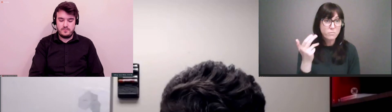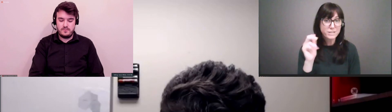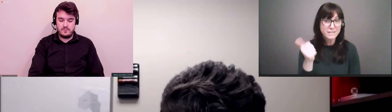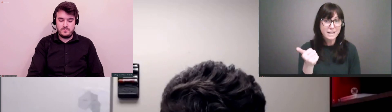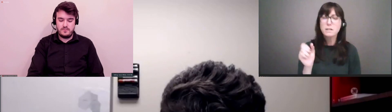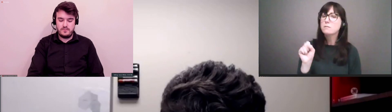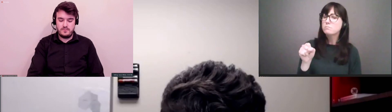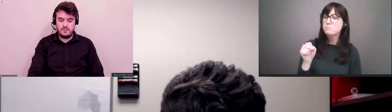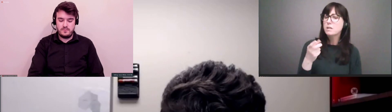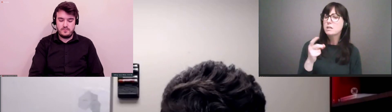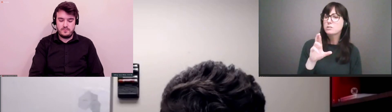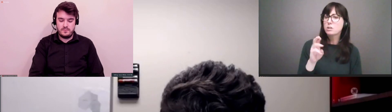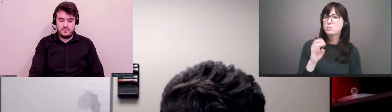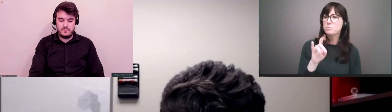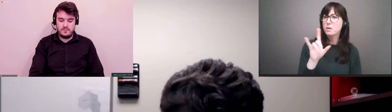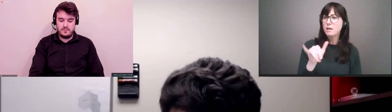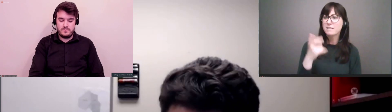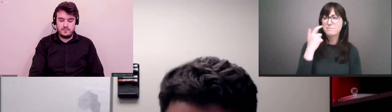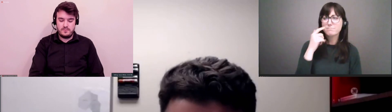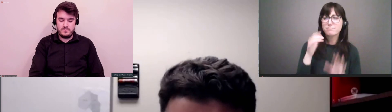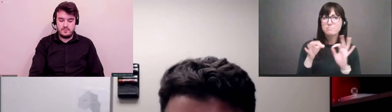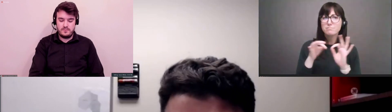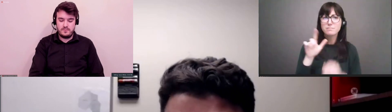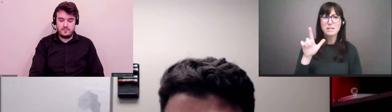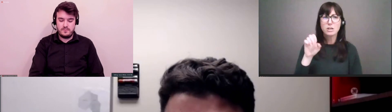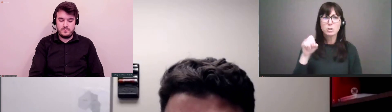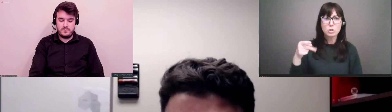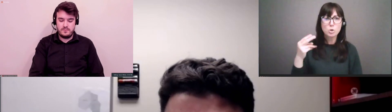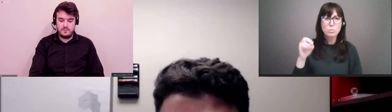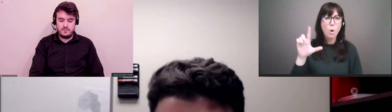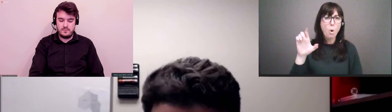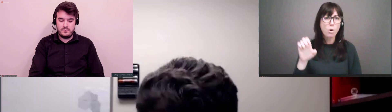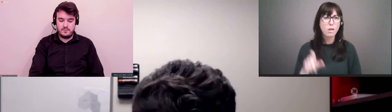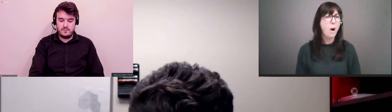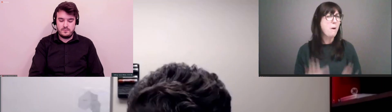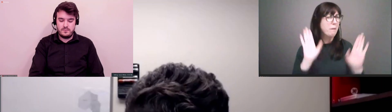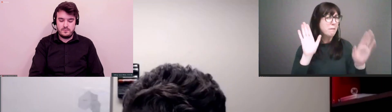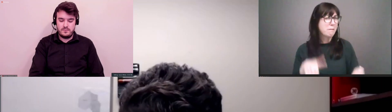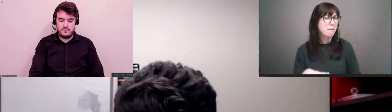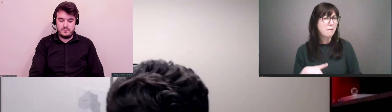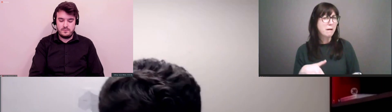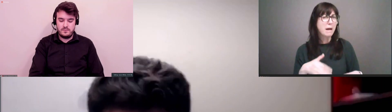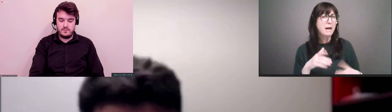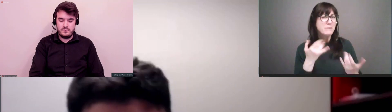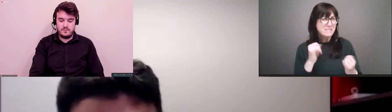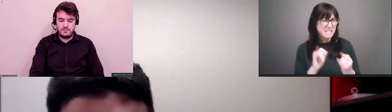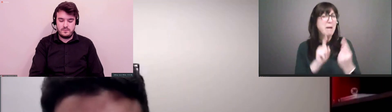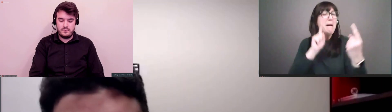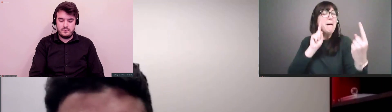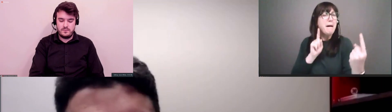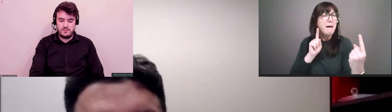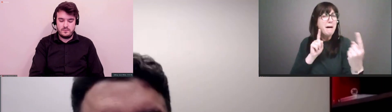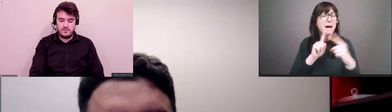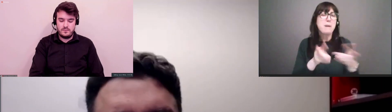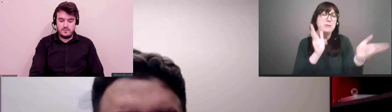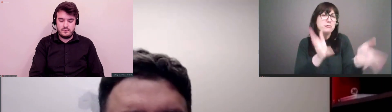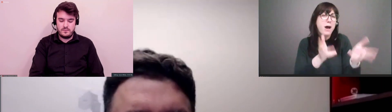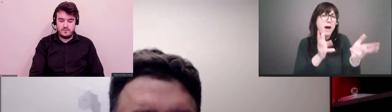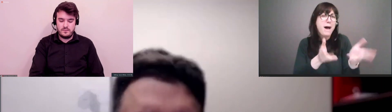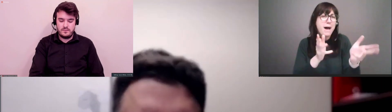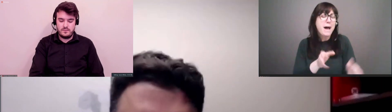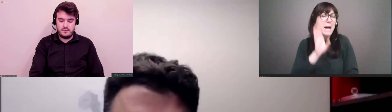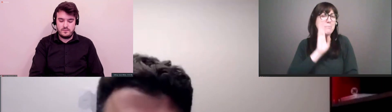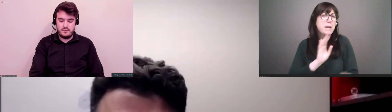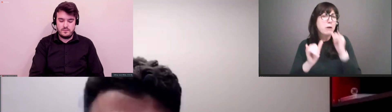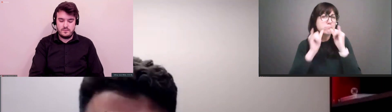Dr. Malakny, you mentioned about loopholes, like, oh, I'm just having a beer in the driveway with some friends. I'm just visiting over the fence with my neighbor.